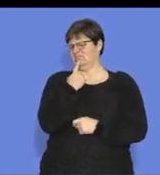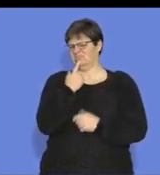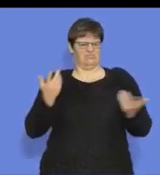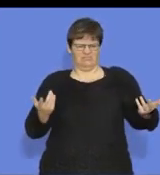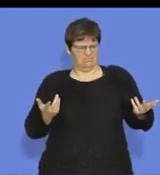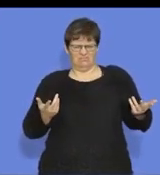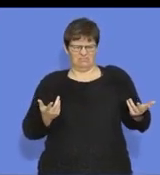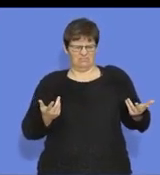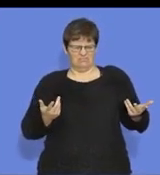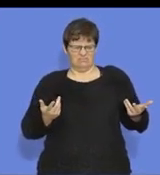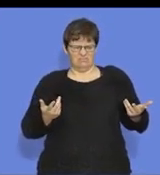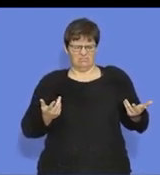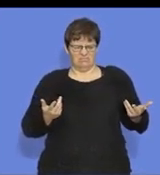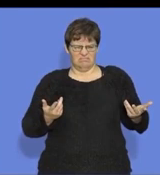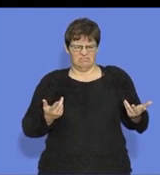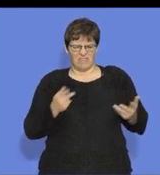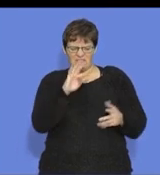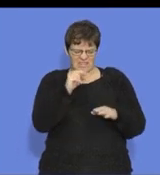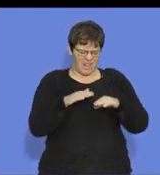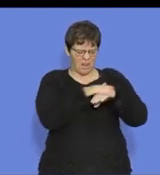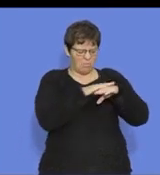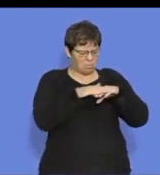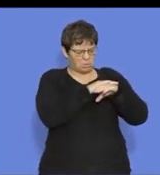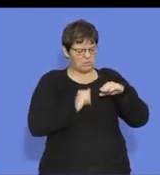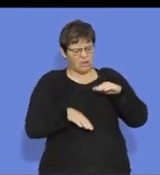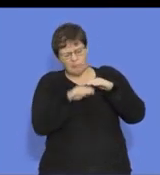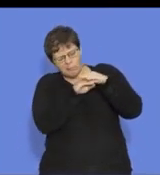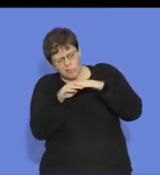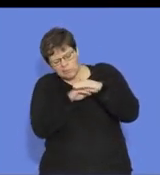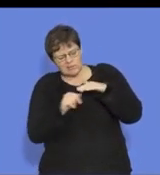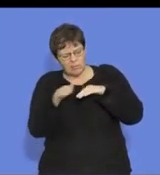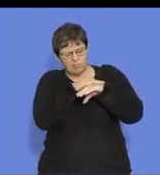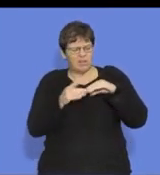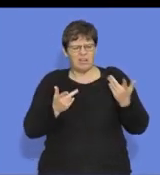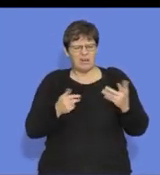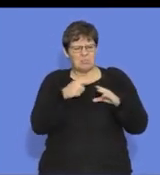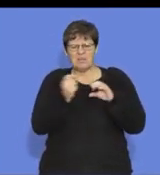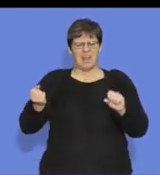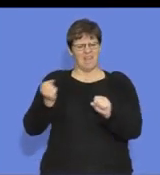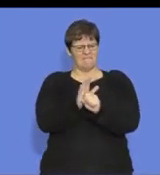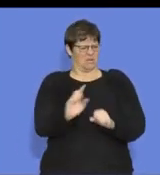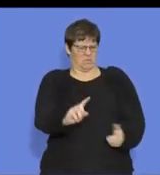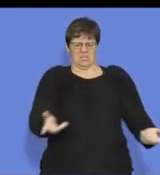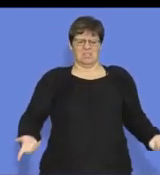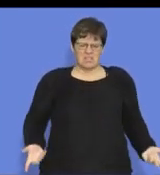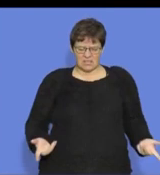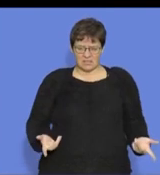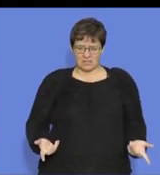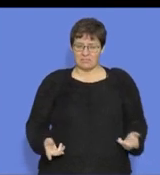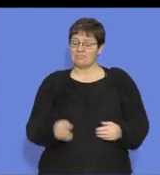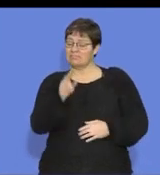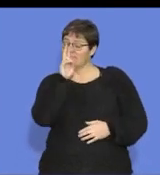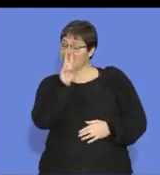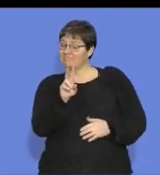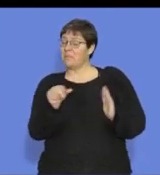what will putting petroleum jelly or Vaseline on a leaf, how will that affect anything? The